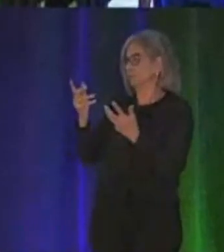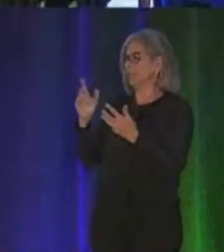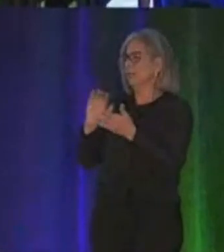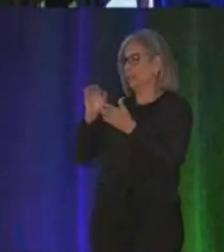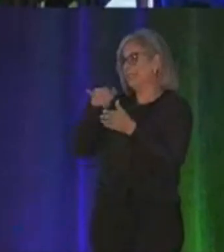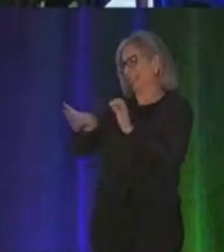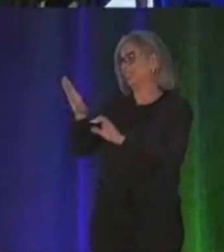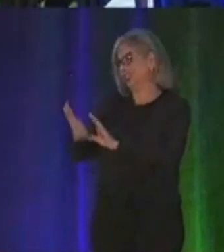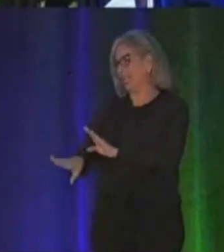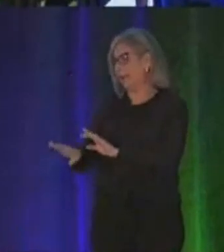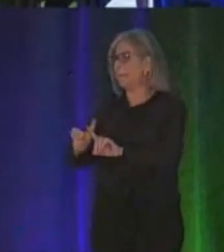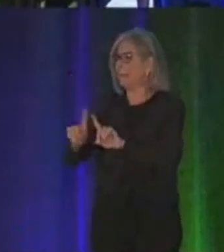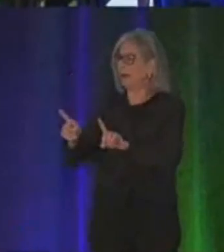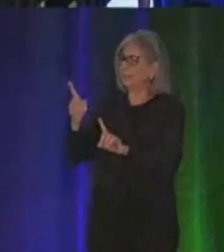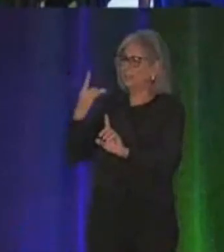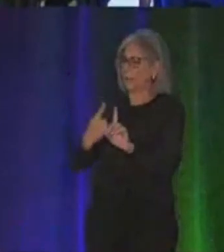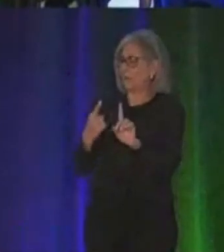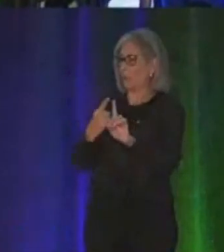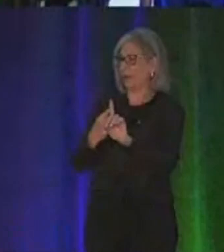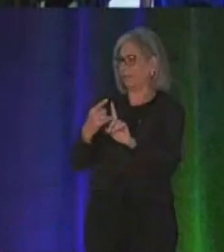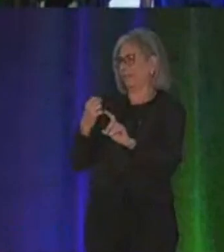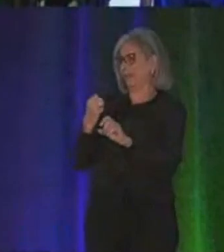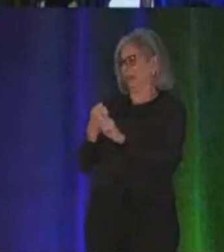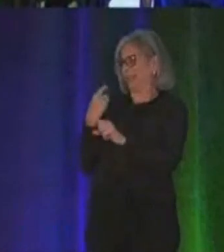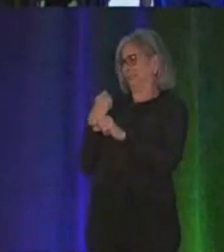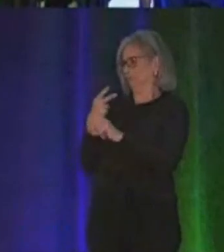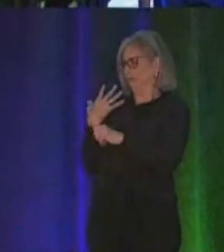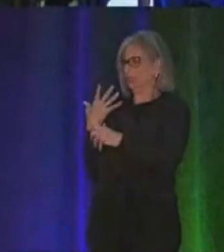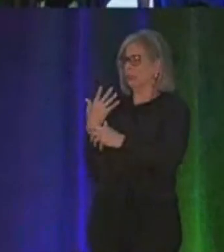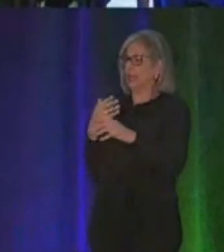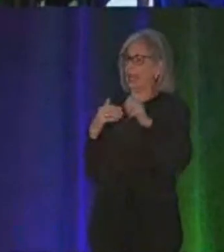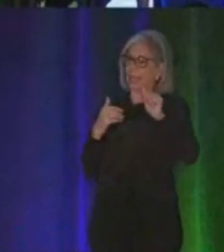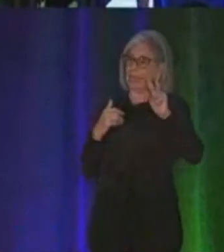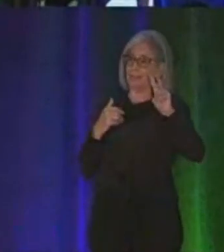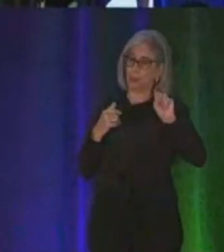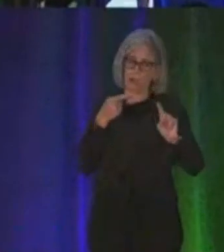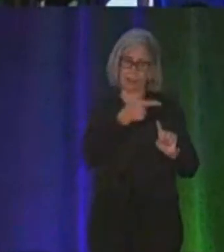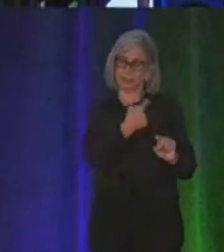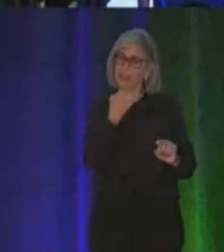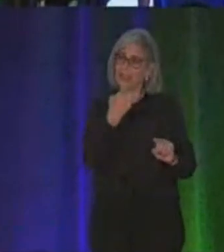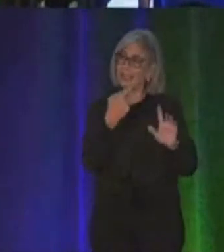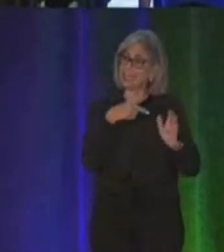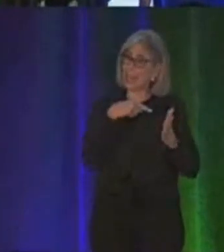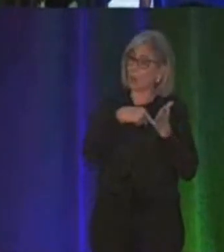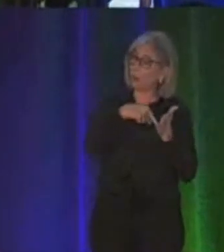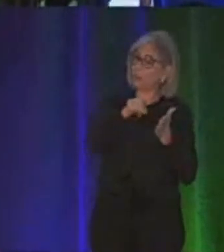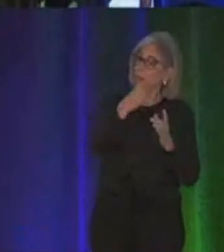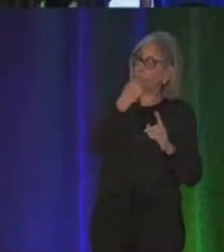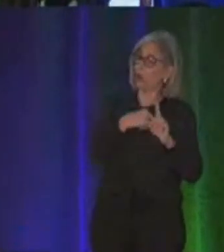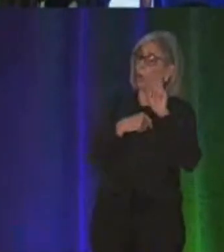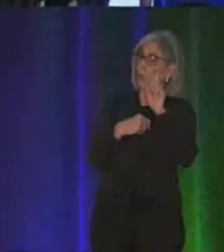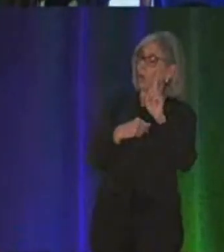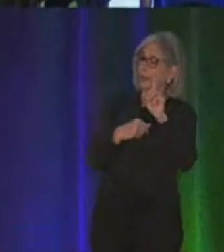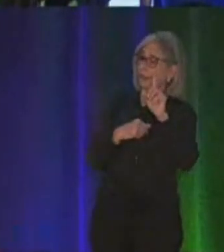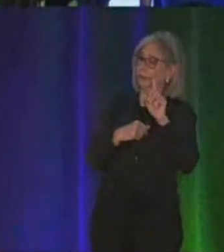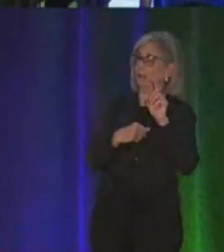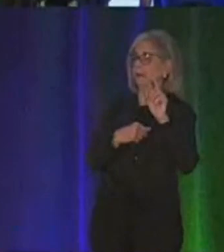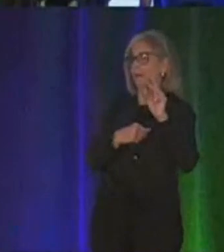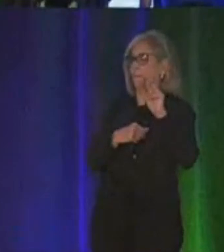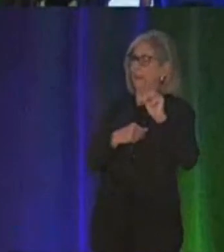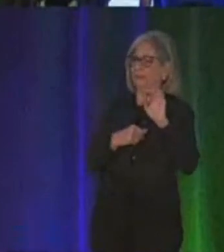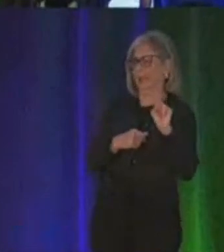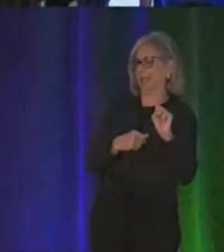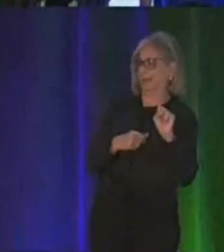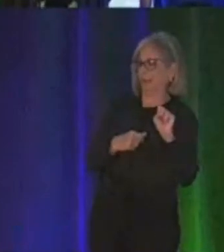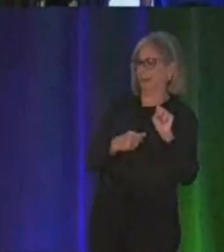cheap. And then at some point in the last couple of years, AWS said, hey, you know what? We can now bill you per 1 millisecond. So overnight,